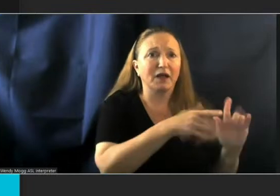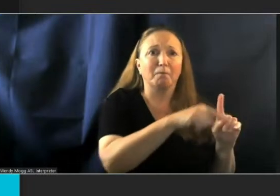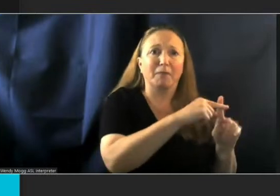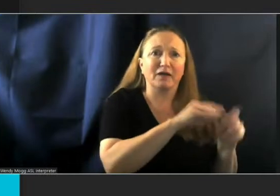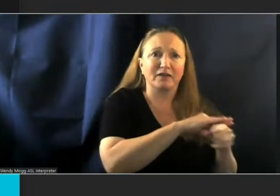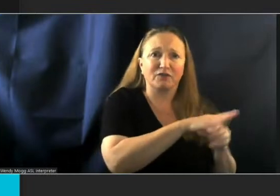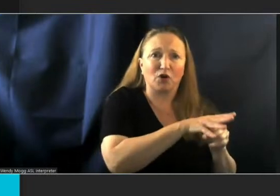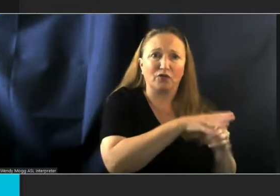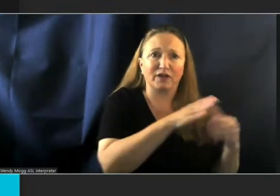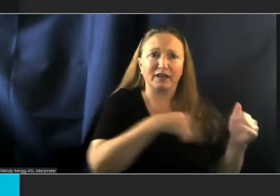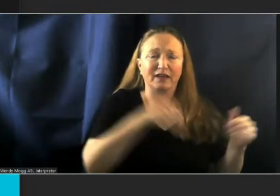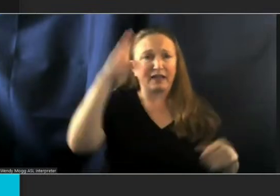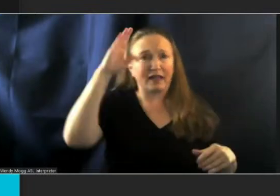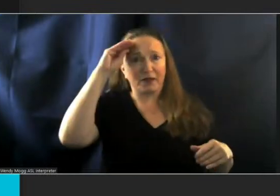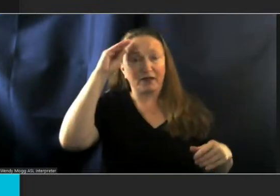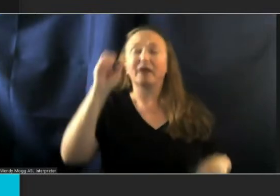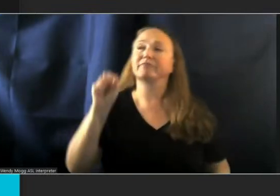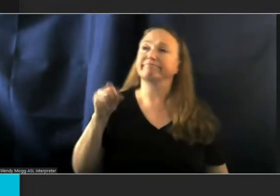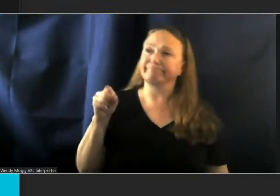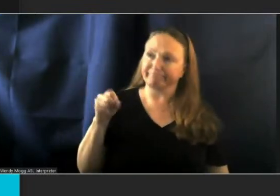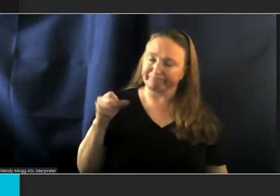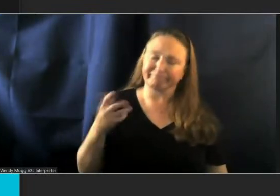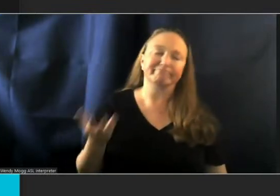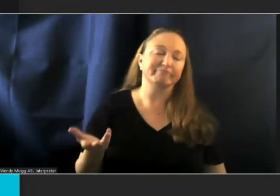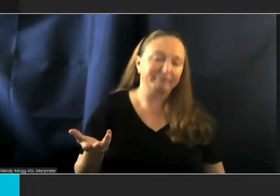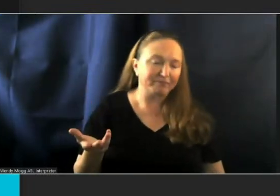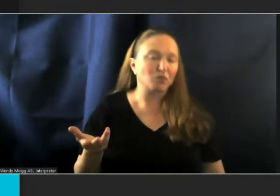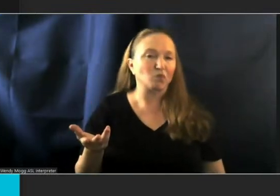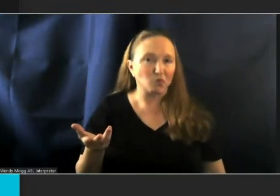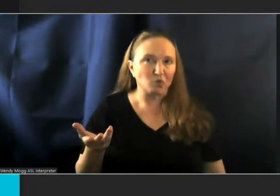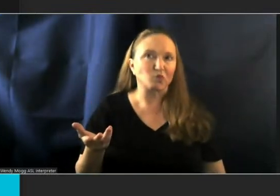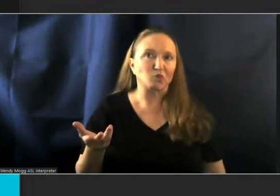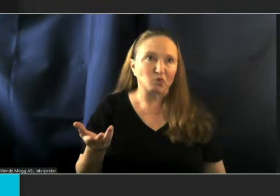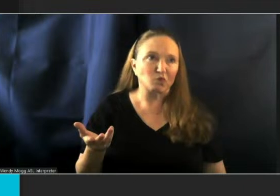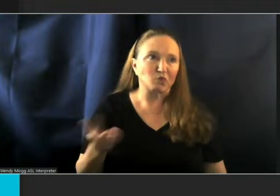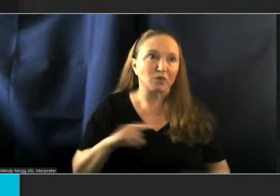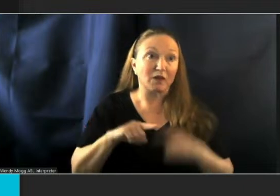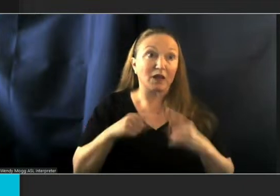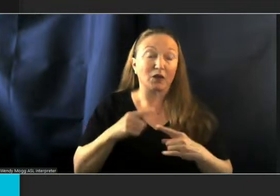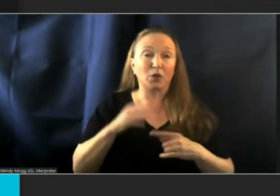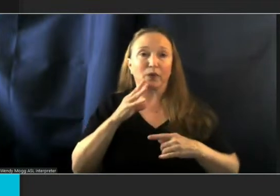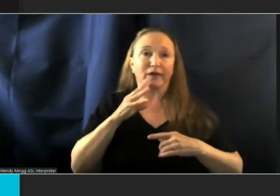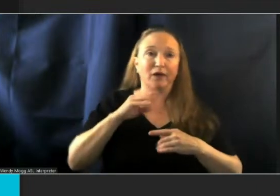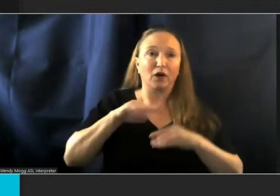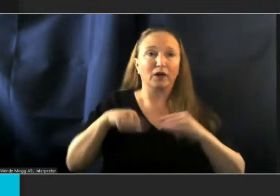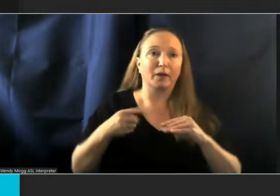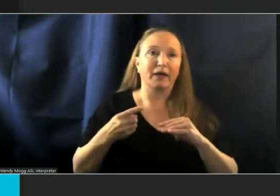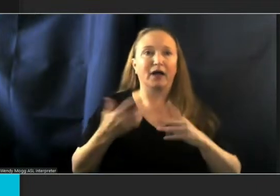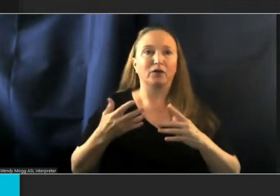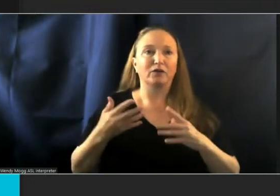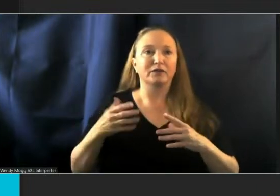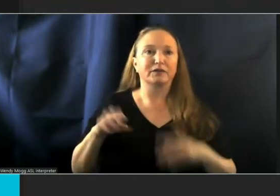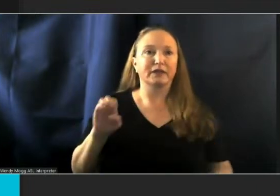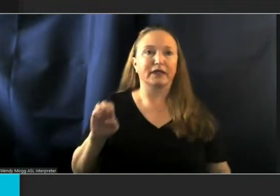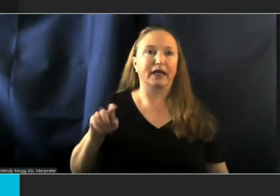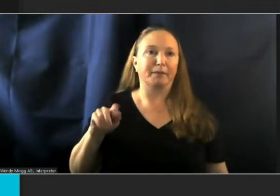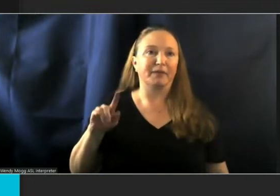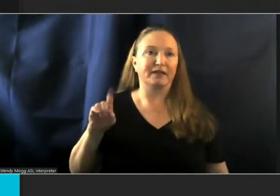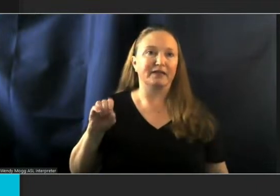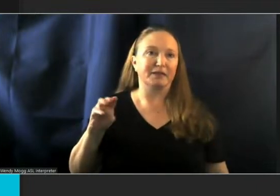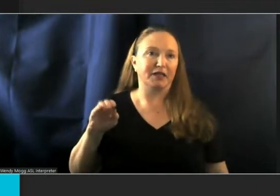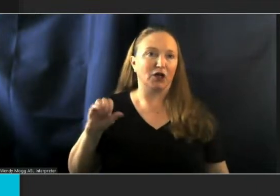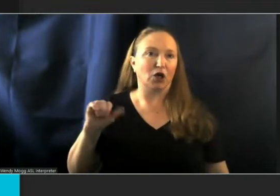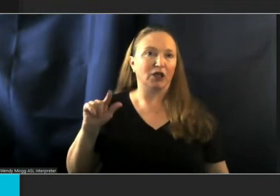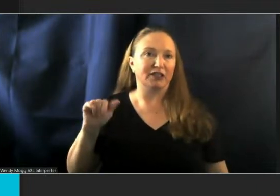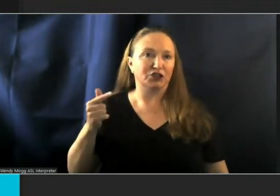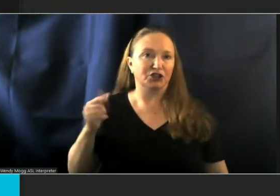so thank you, Alicia. I would say to that when we talk about epidemiology in public health, we say there's a small numbers problem.